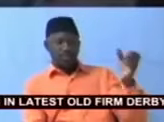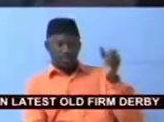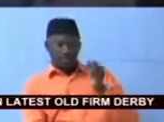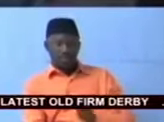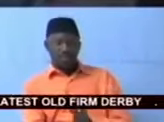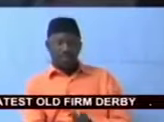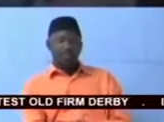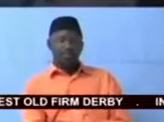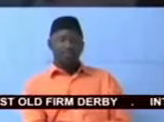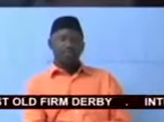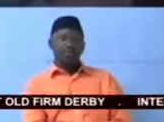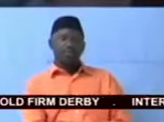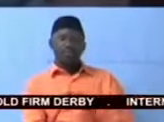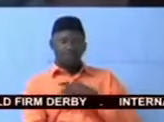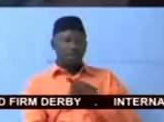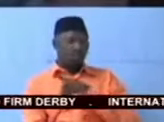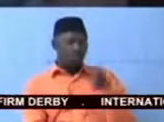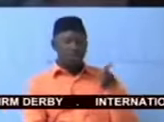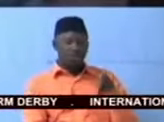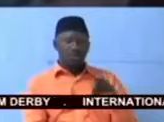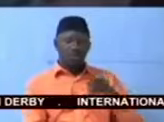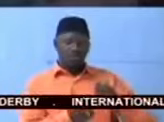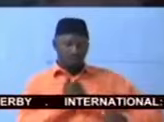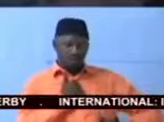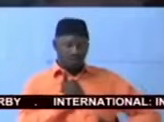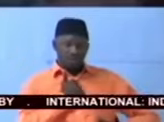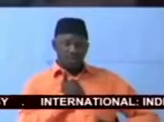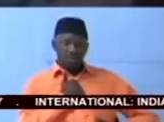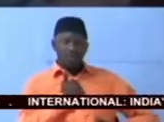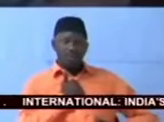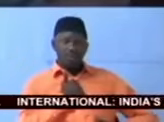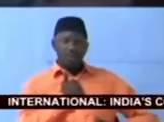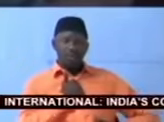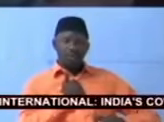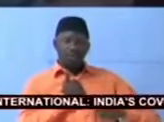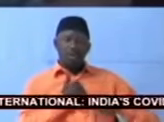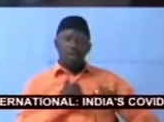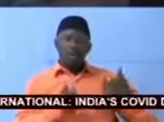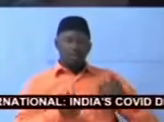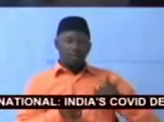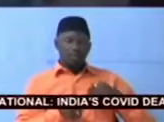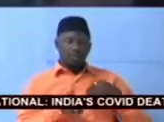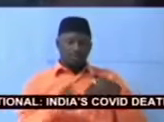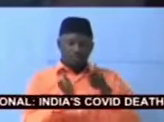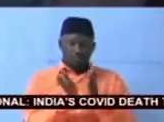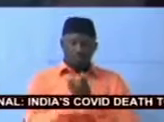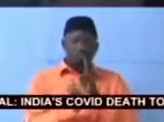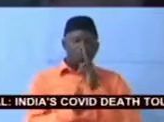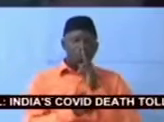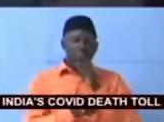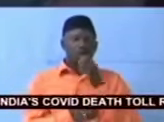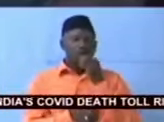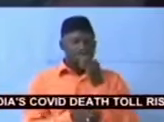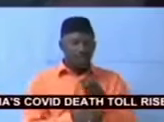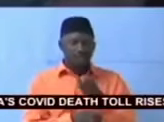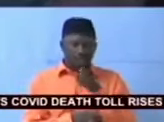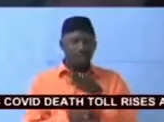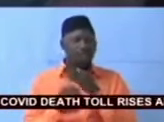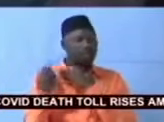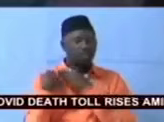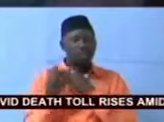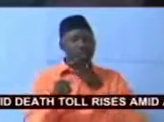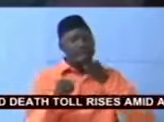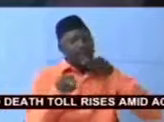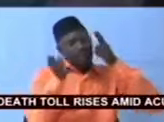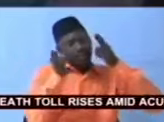called the security officers who were allegedly said to have shot at the vehicle ci lañ on ak ñi yëngu ci